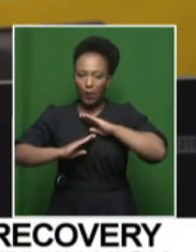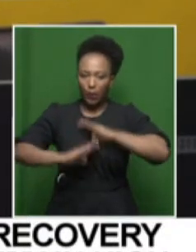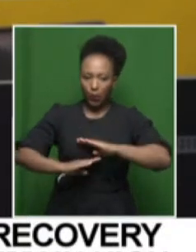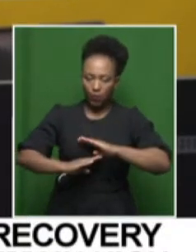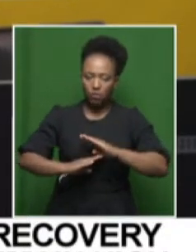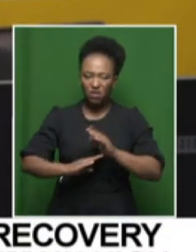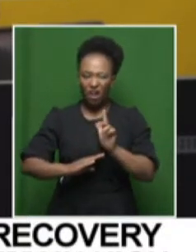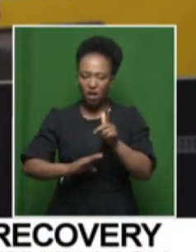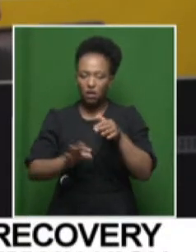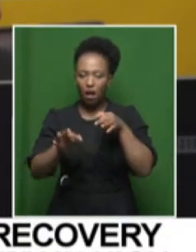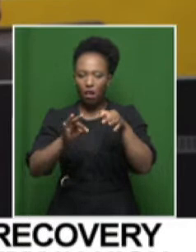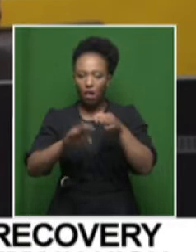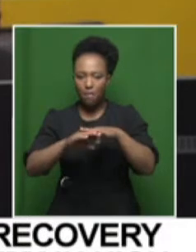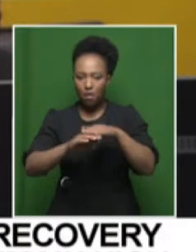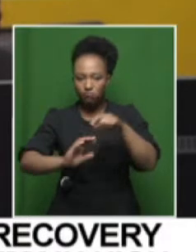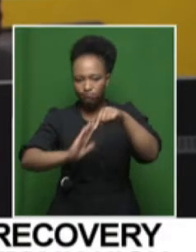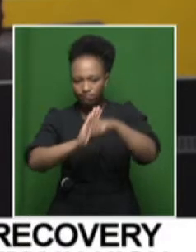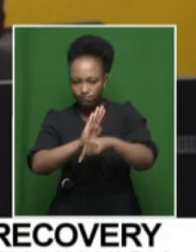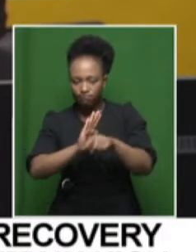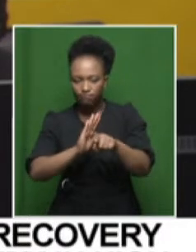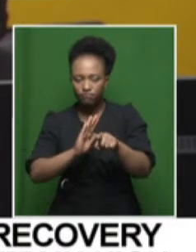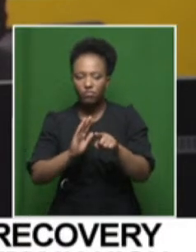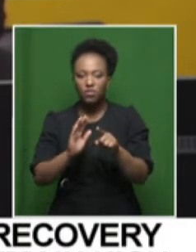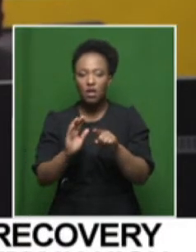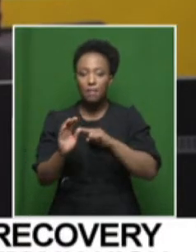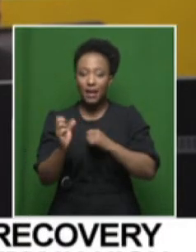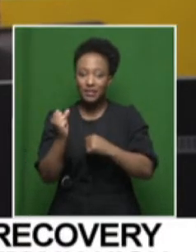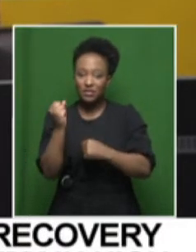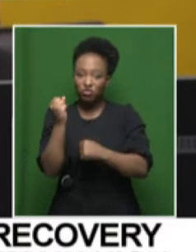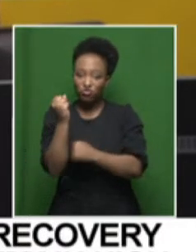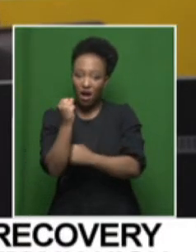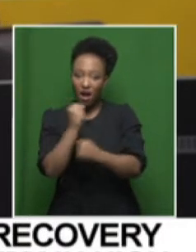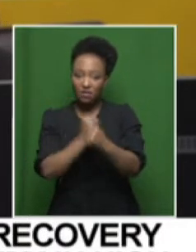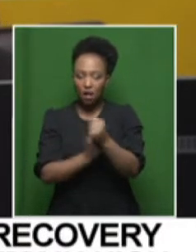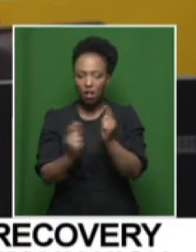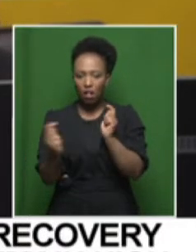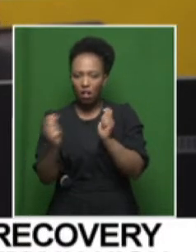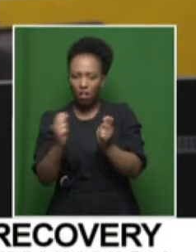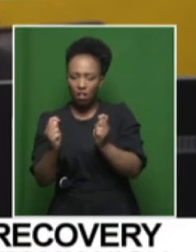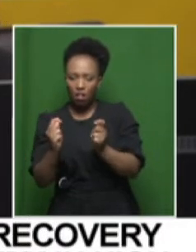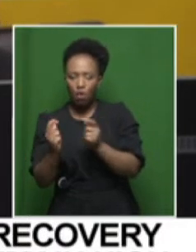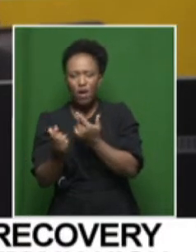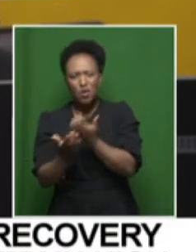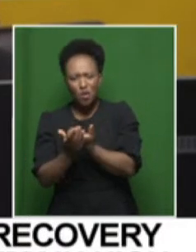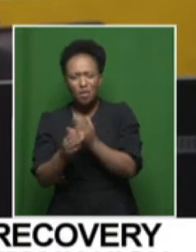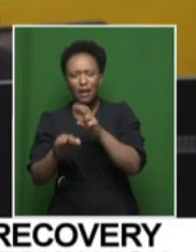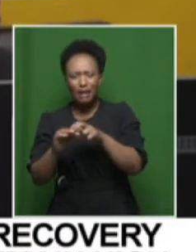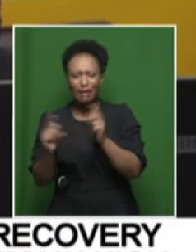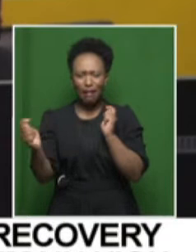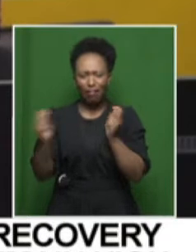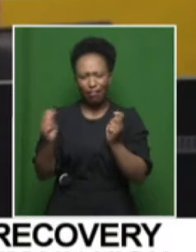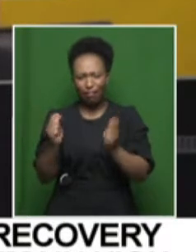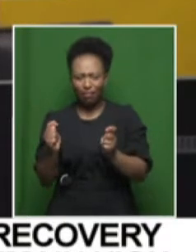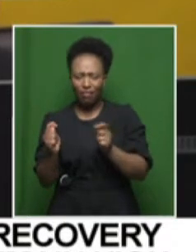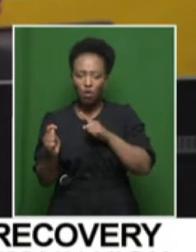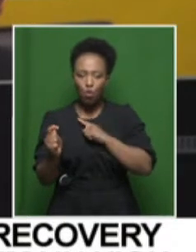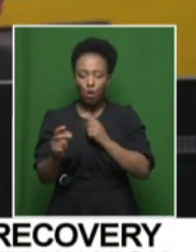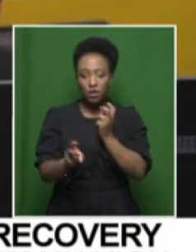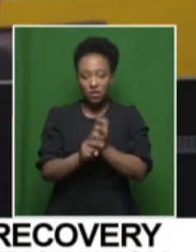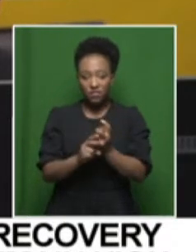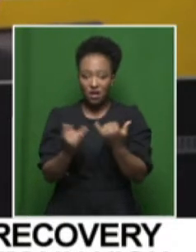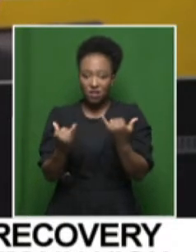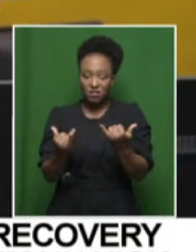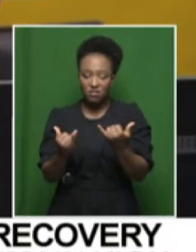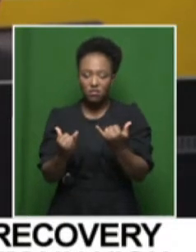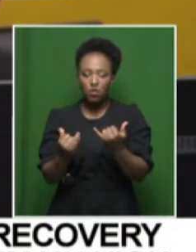these interventions cannot replace the structural changes our economy needs. Difficult and necessary